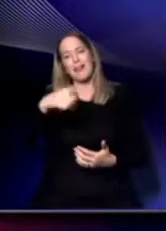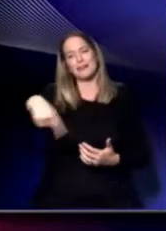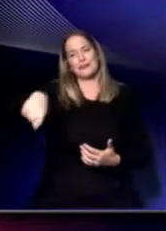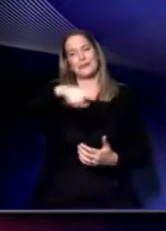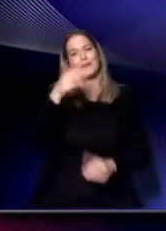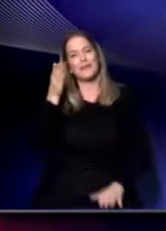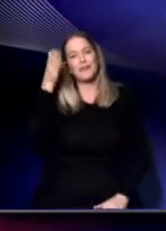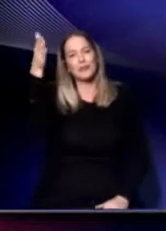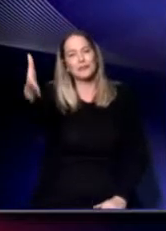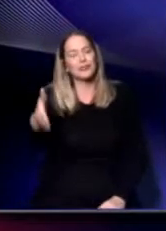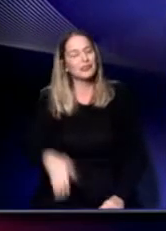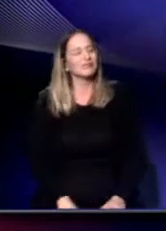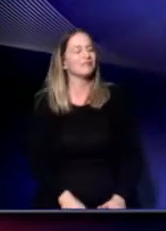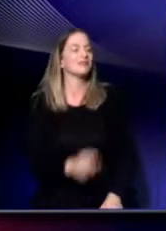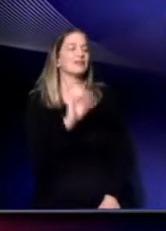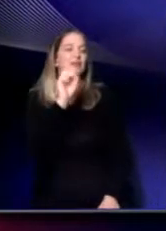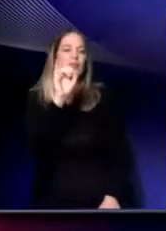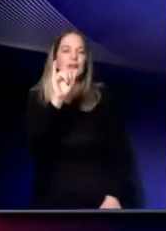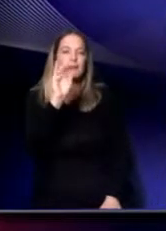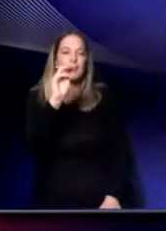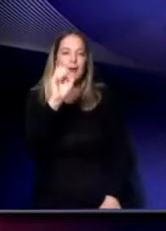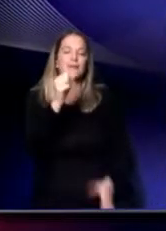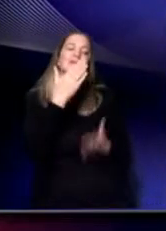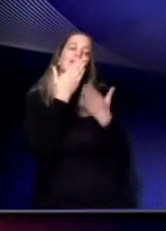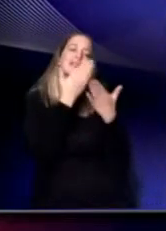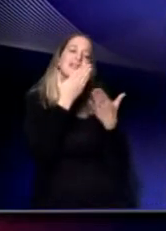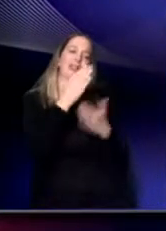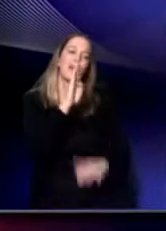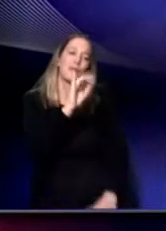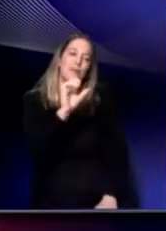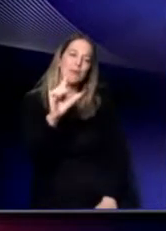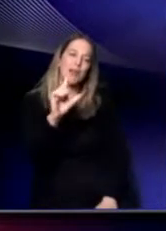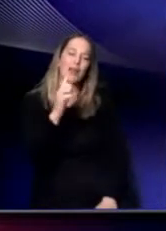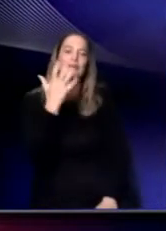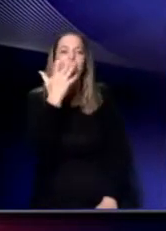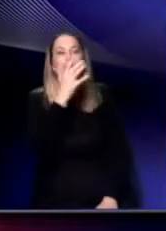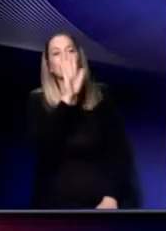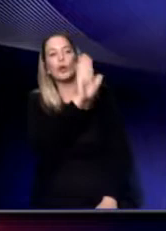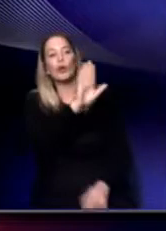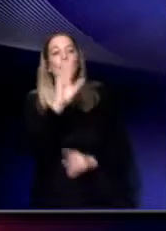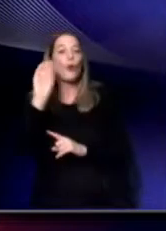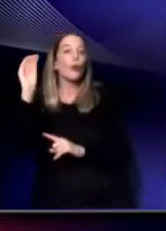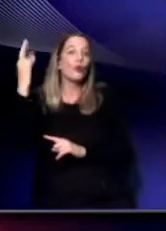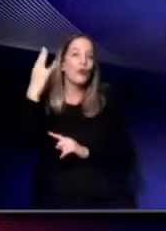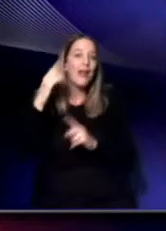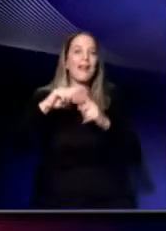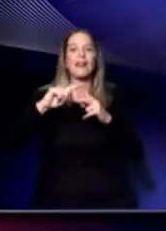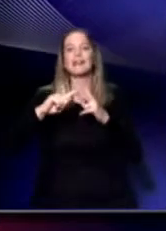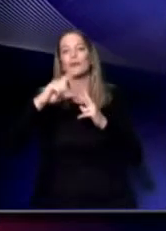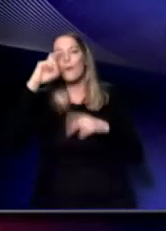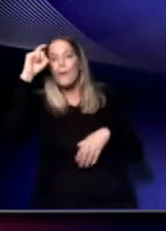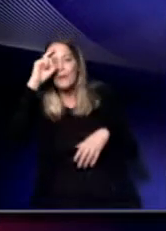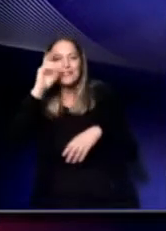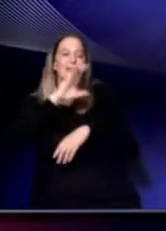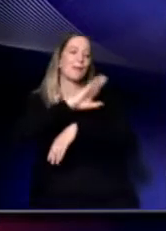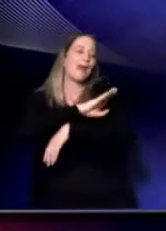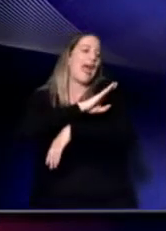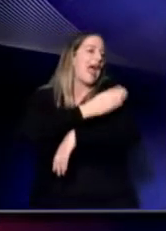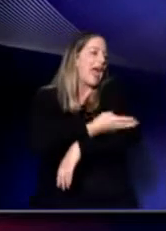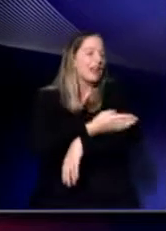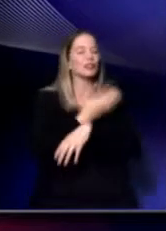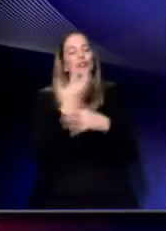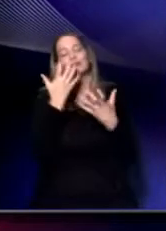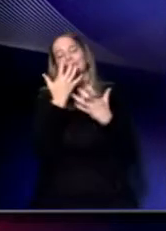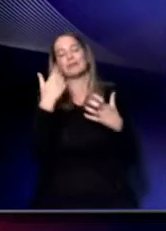Thank you so much, Bill. I can't tell you how much it's been great, and your wisdom and energy has been excellent. We really appreciate it.